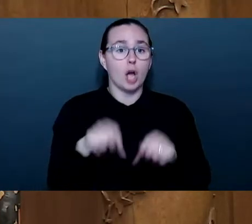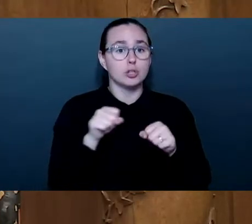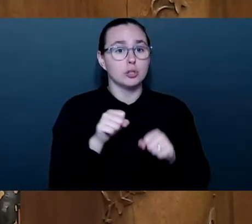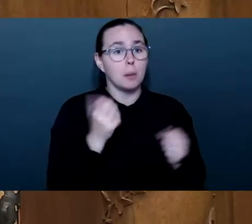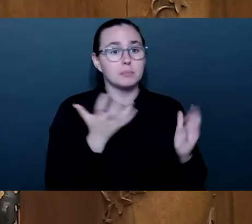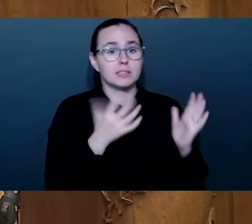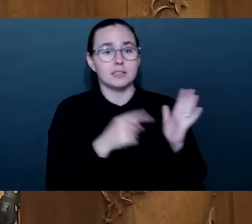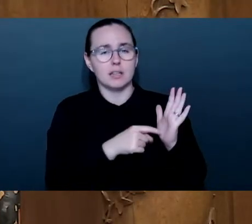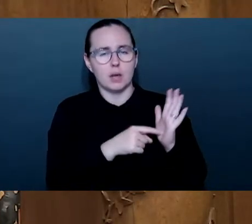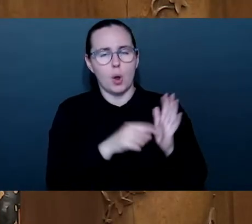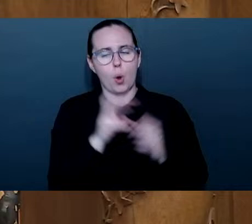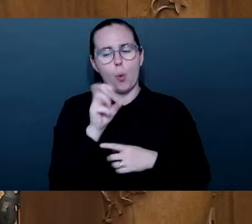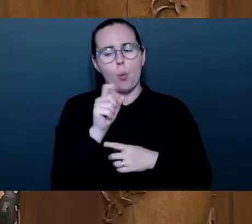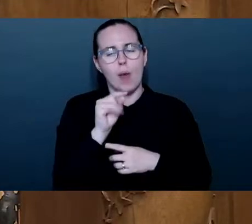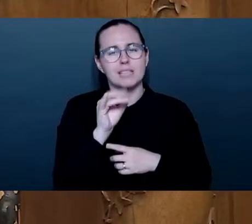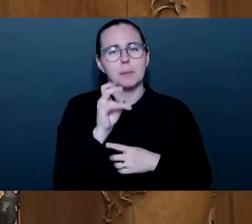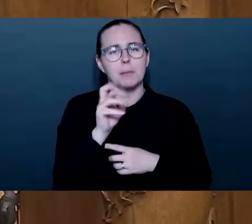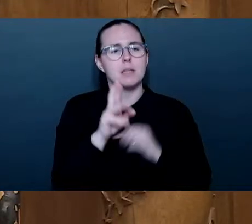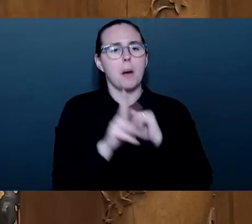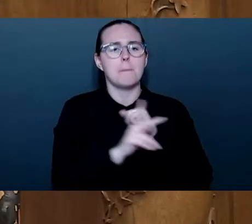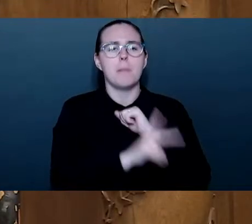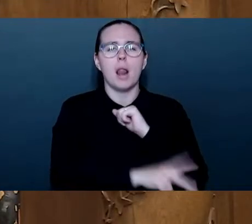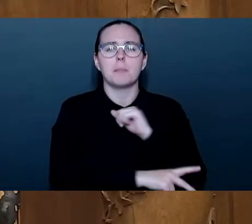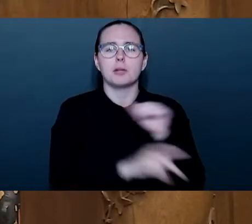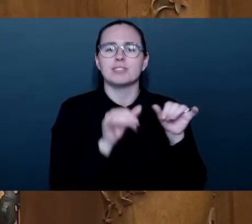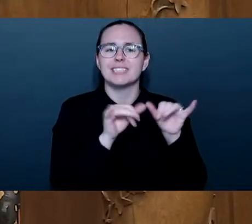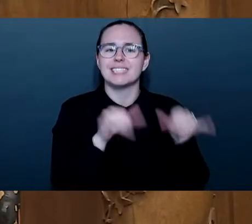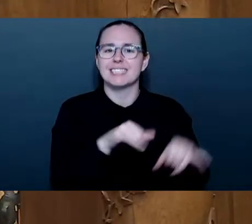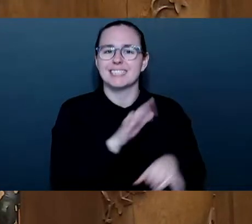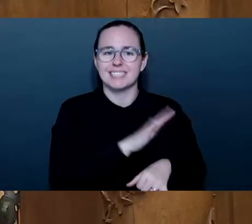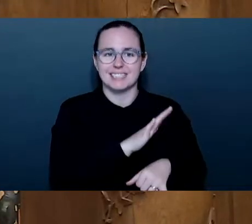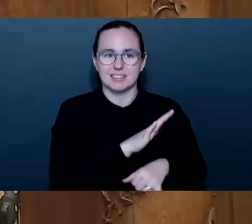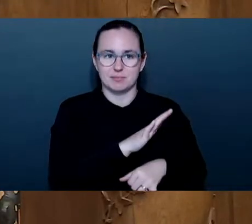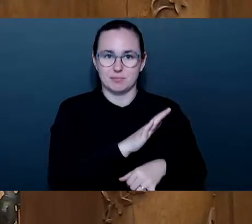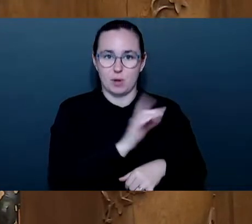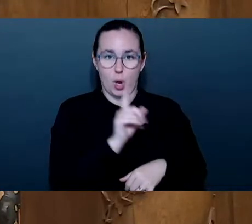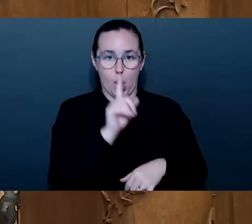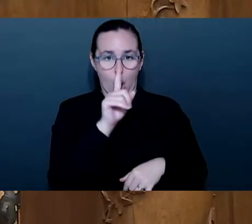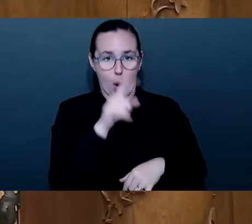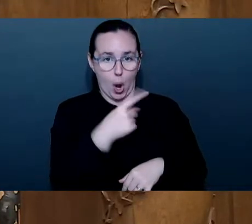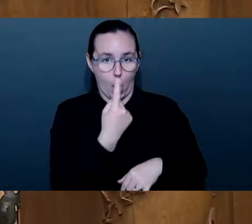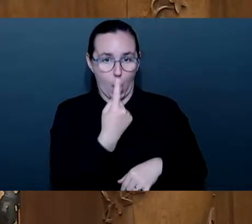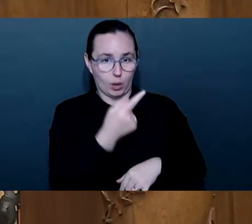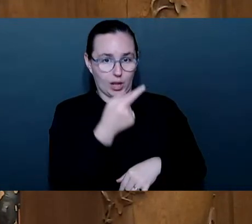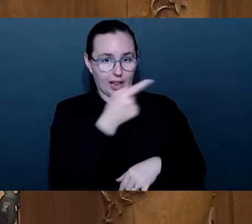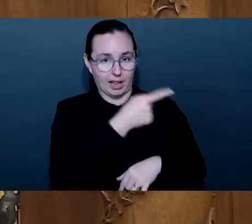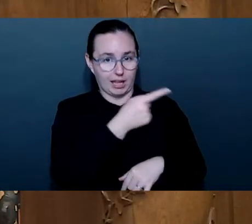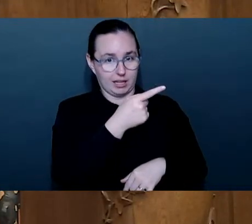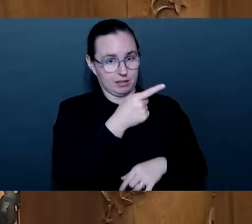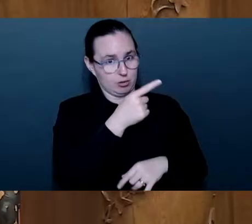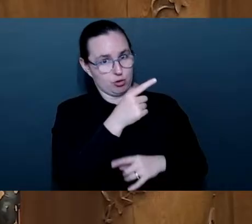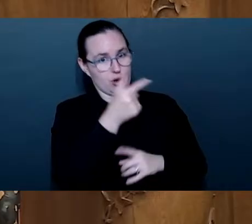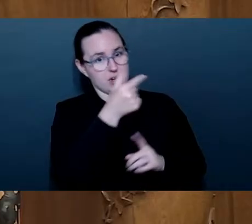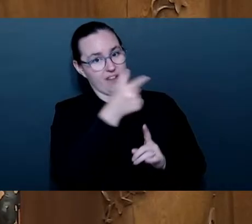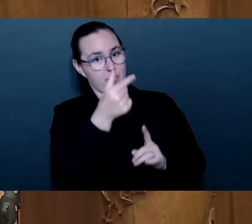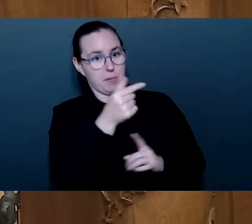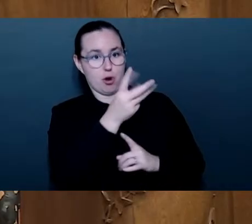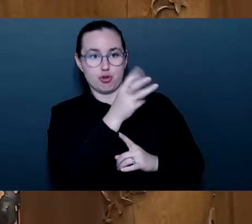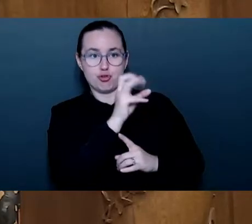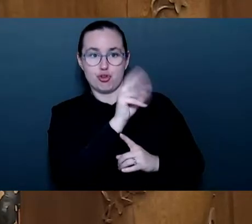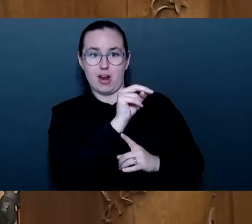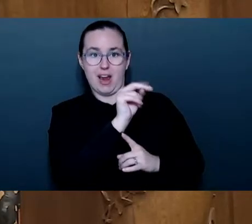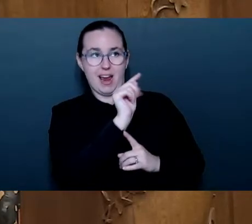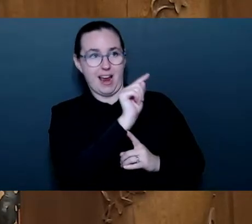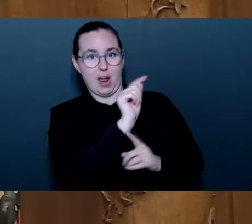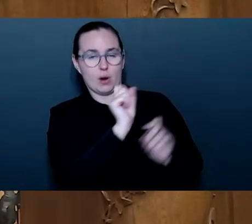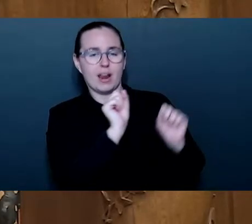or propose the spending of public funds. The provisions of Standing Order 67 stem from